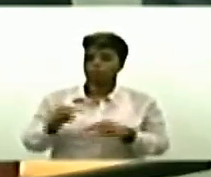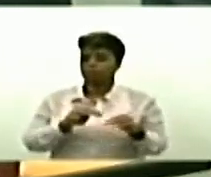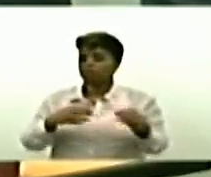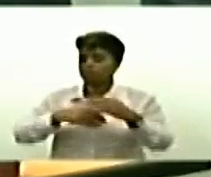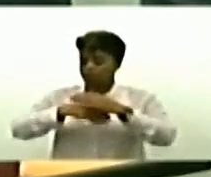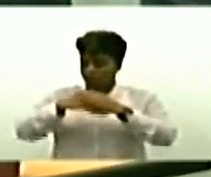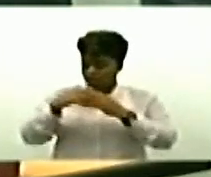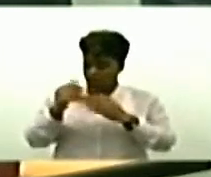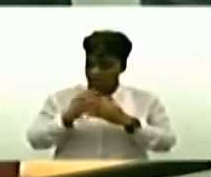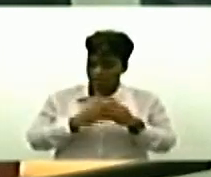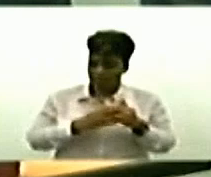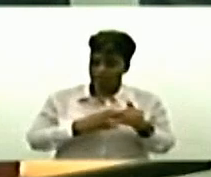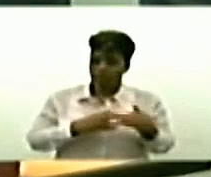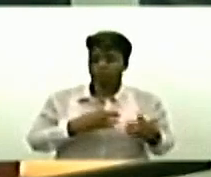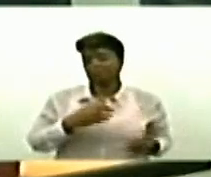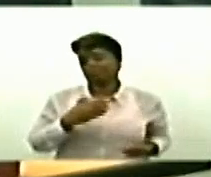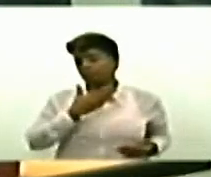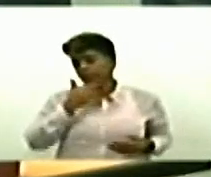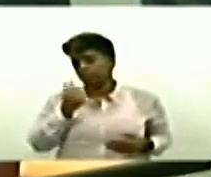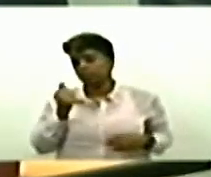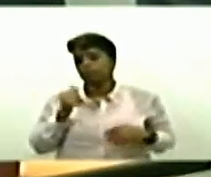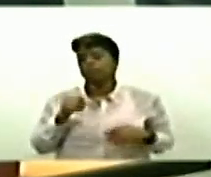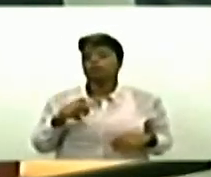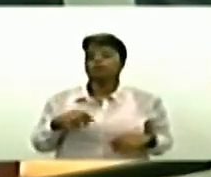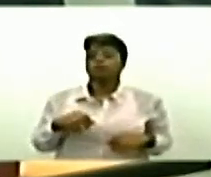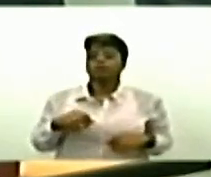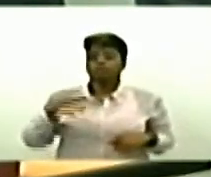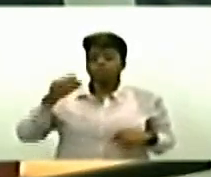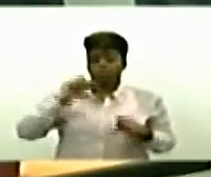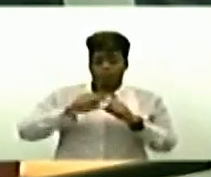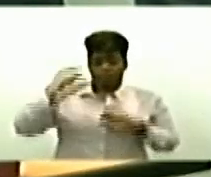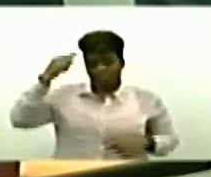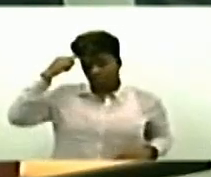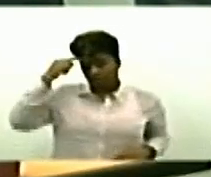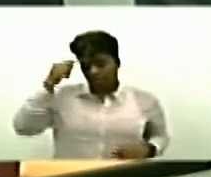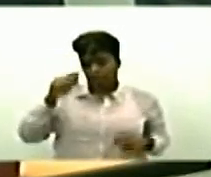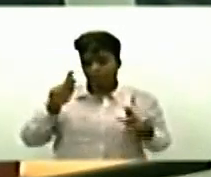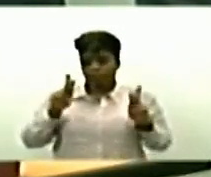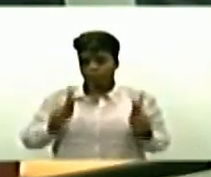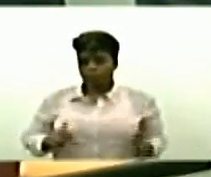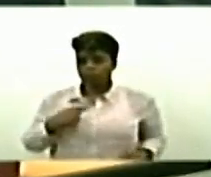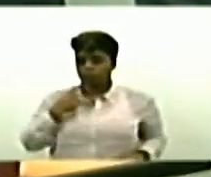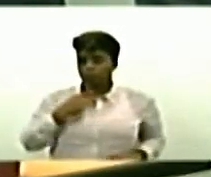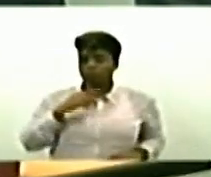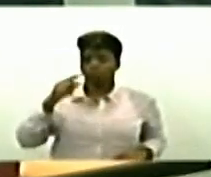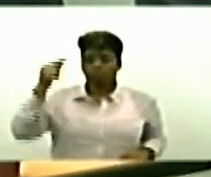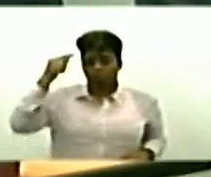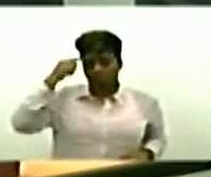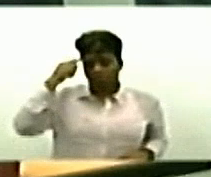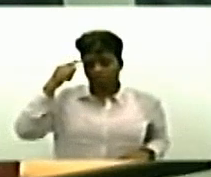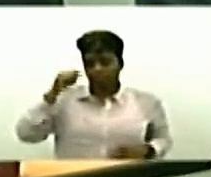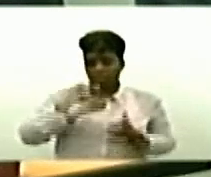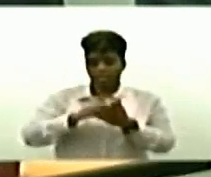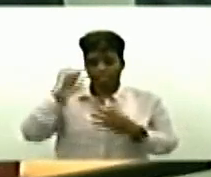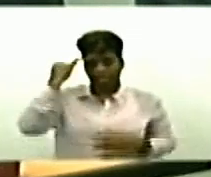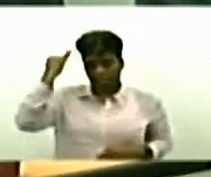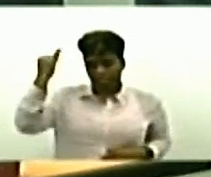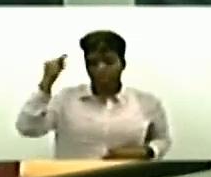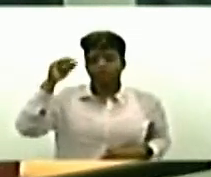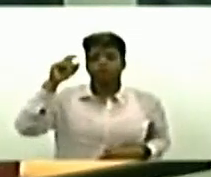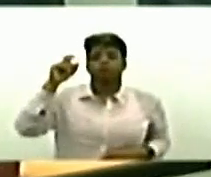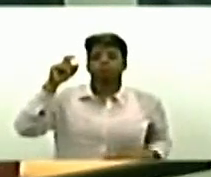a greater issue. So I think the persons who came up with this would have looked at traffic wardens